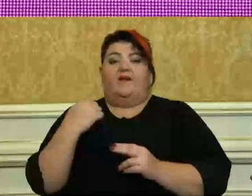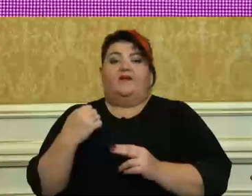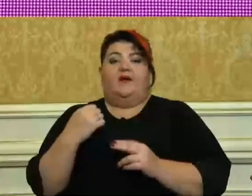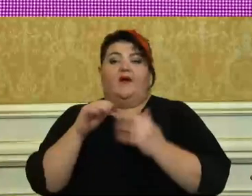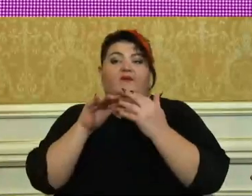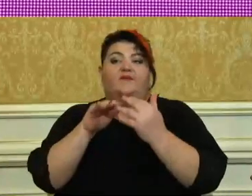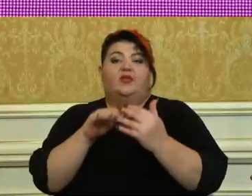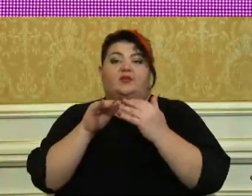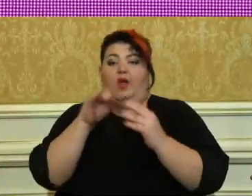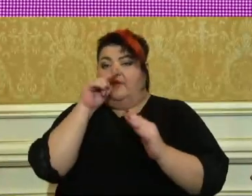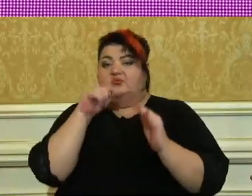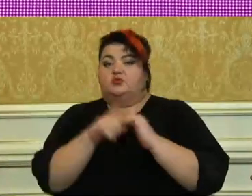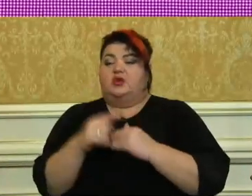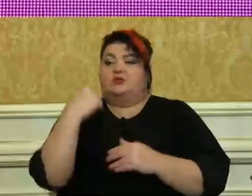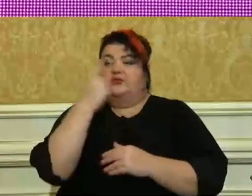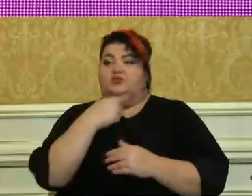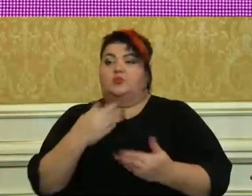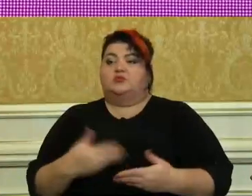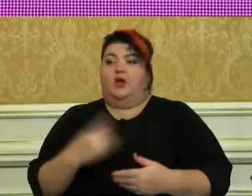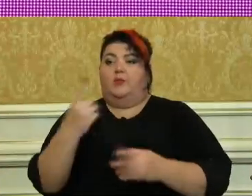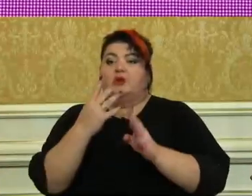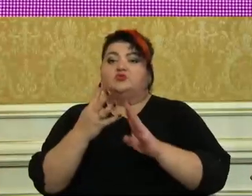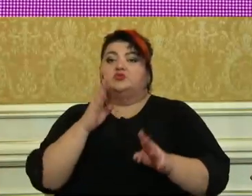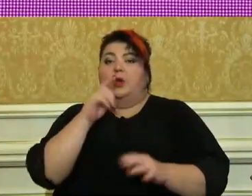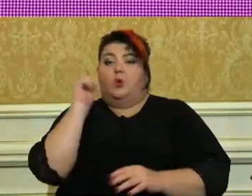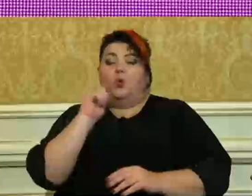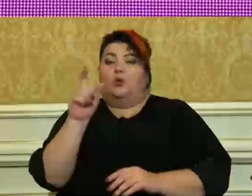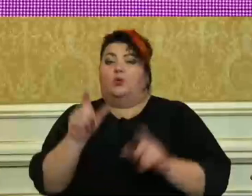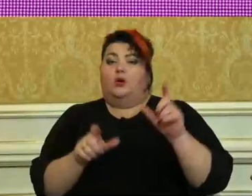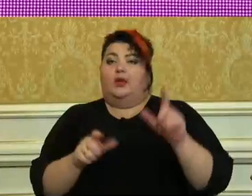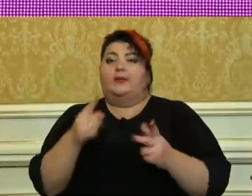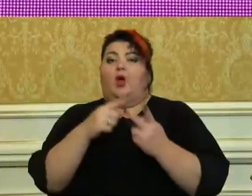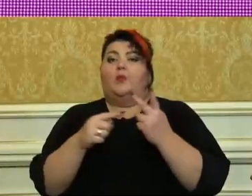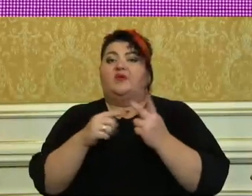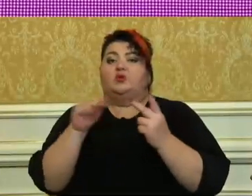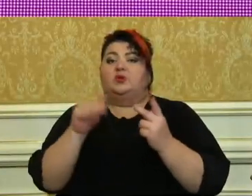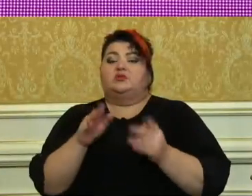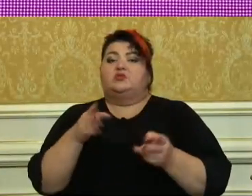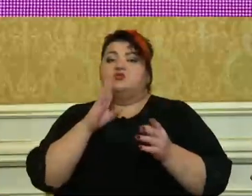war interferes into the private life of Ukrainian women, and